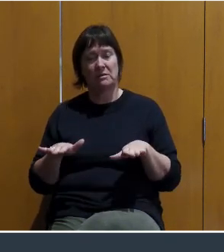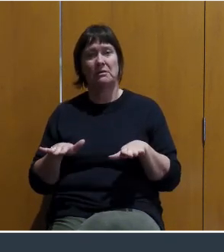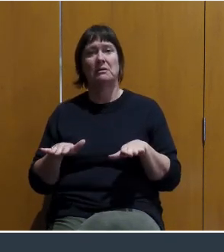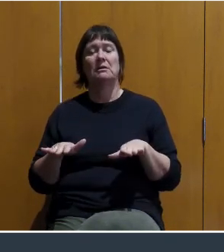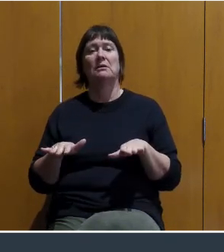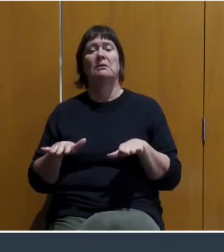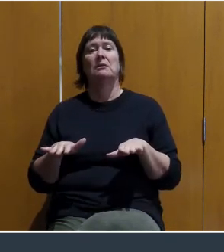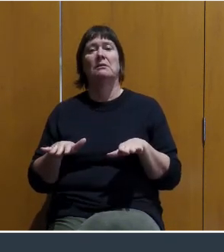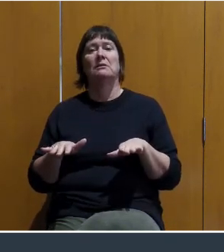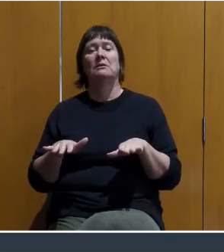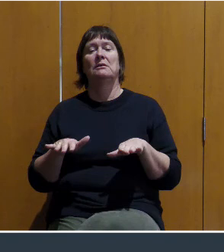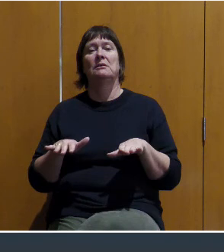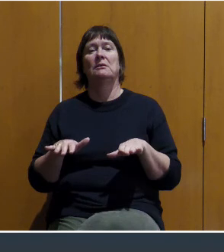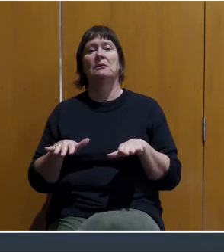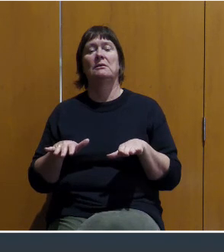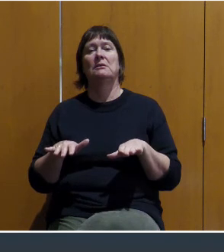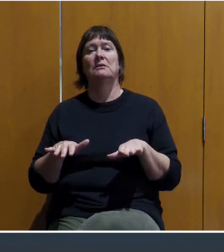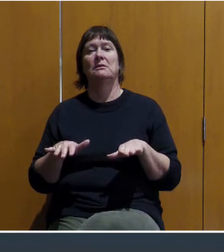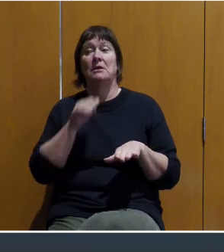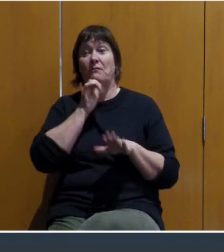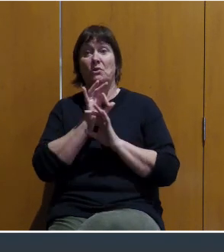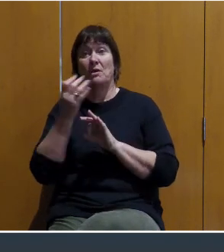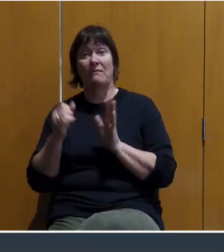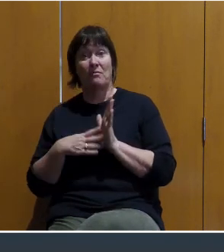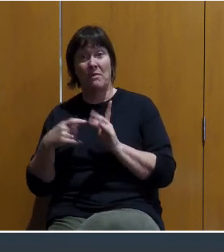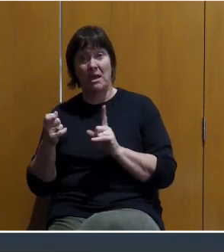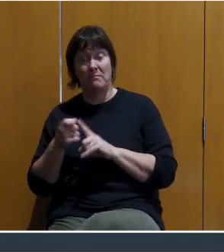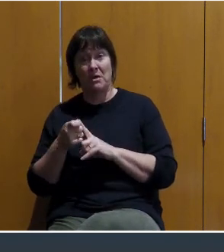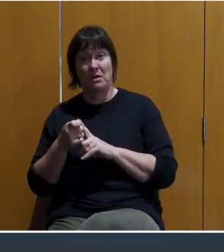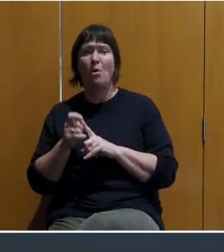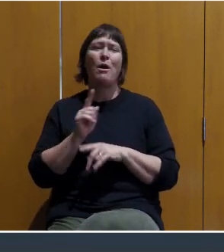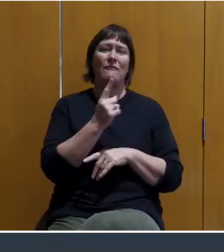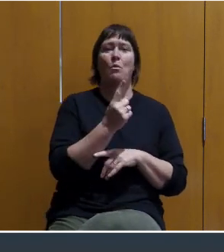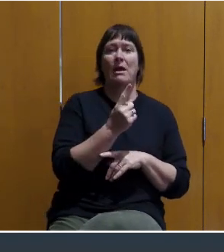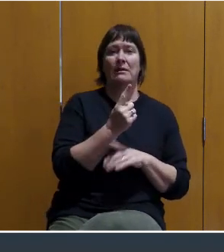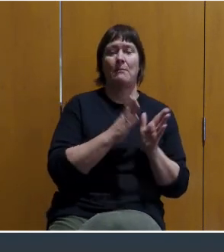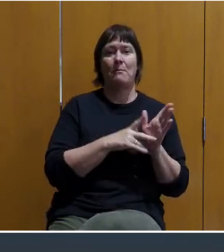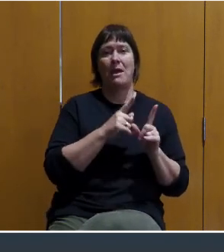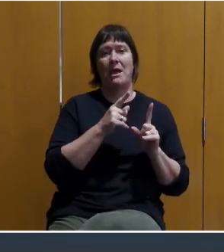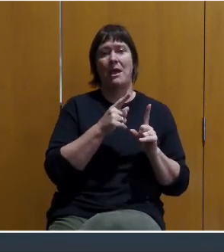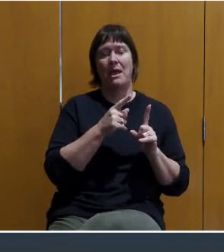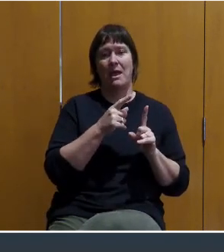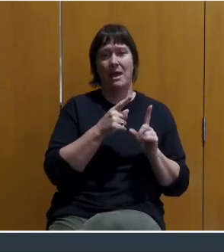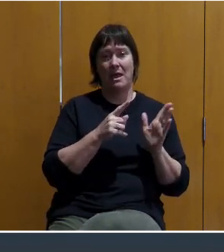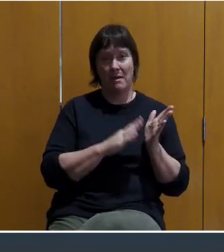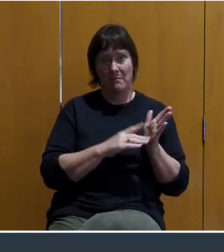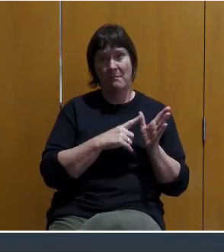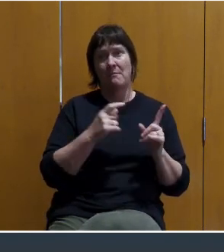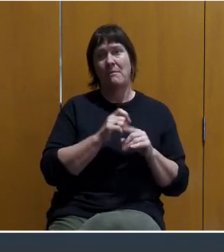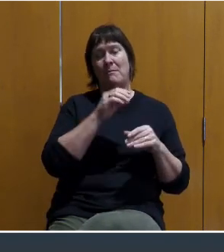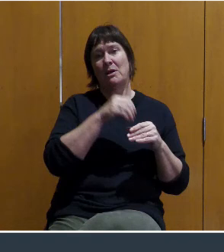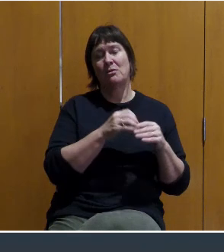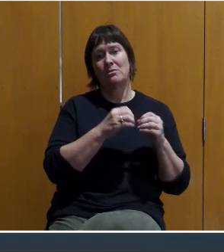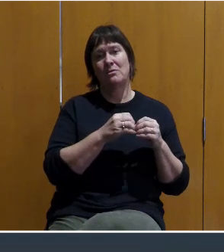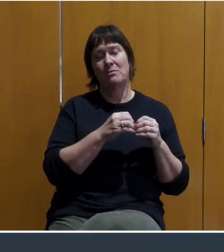If we don't have those mapped, I mean, if we have a static map in the bylaw and then we keep on adding new playgrounds,